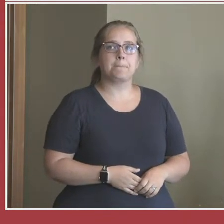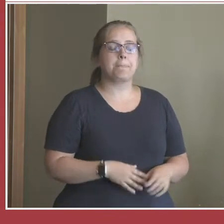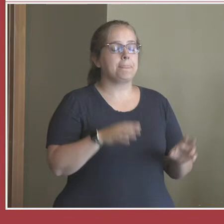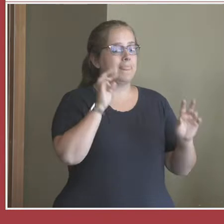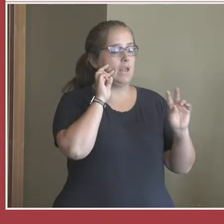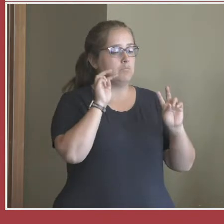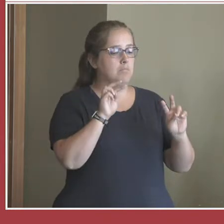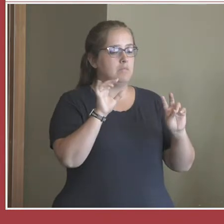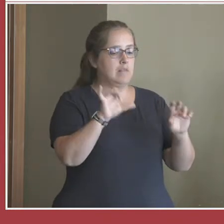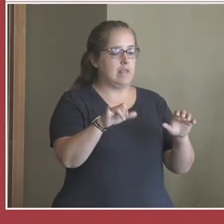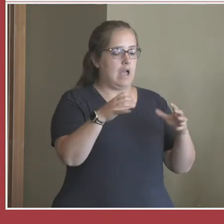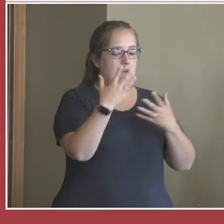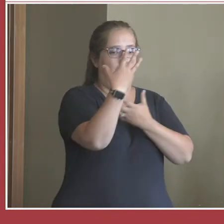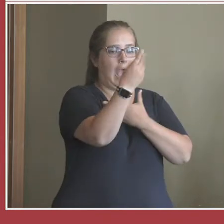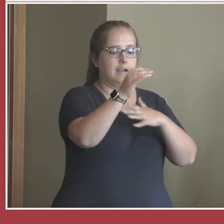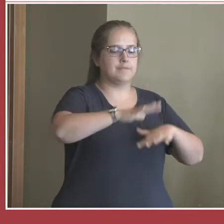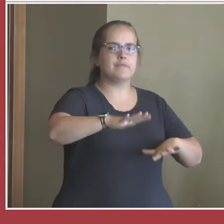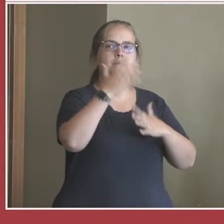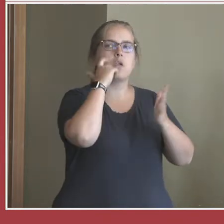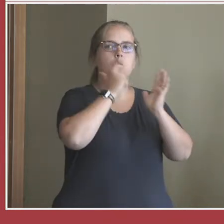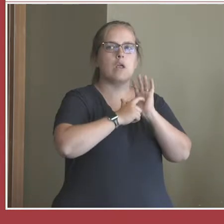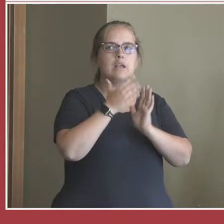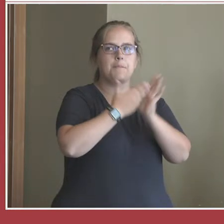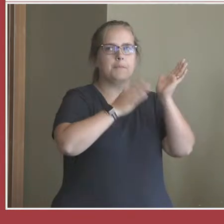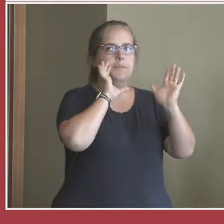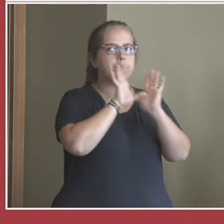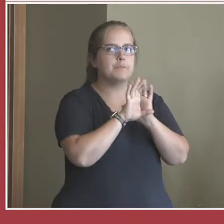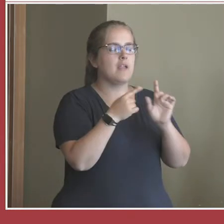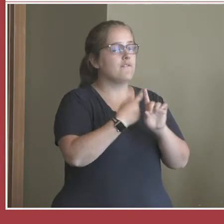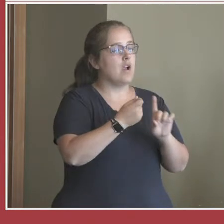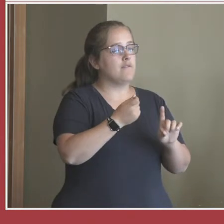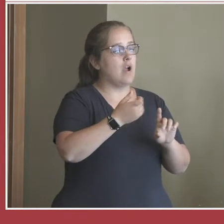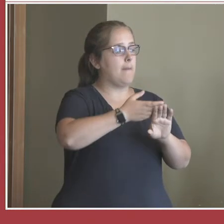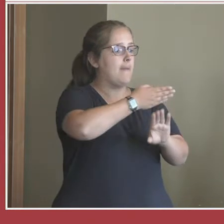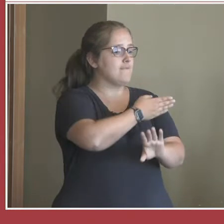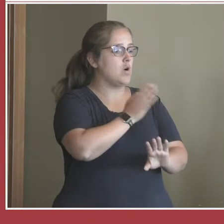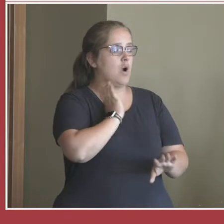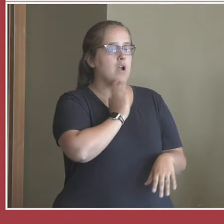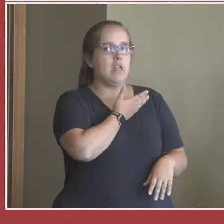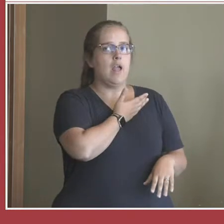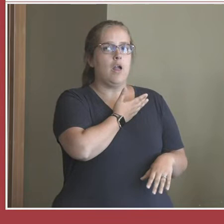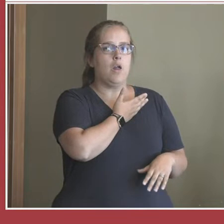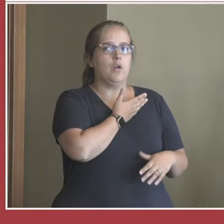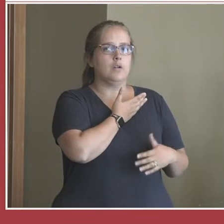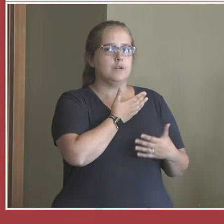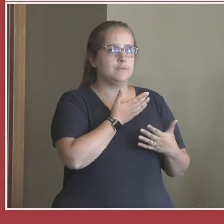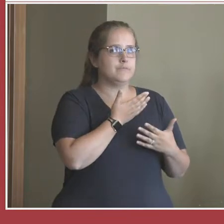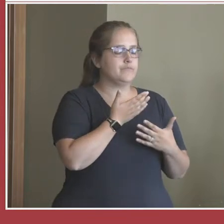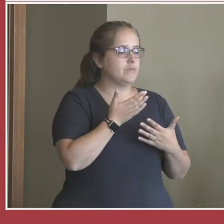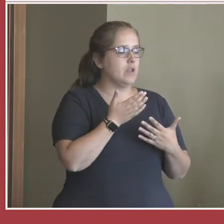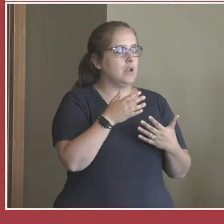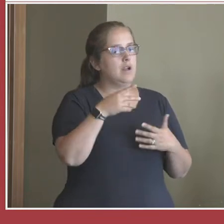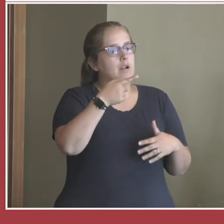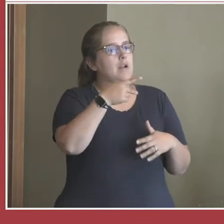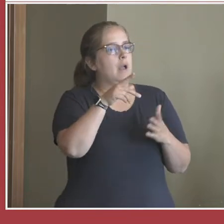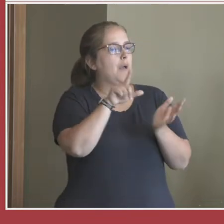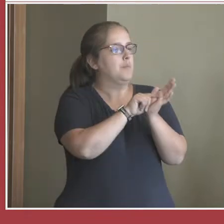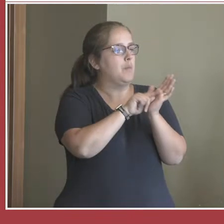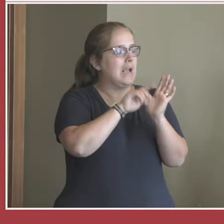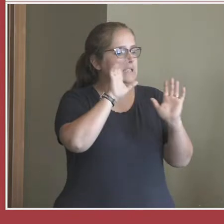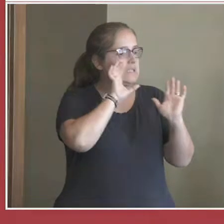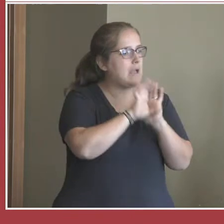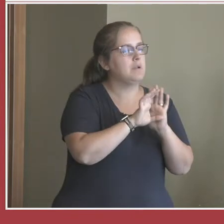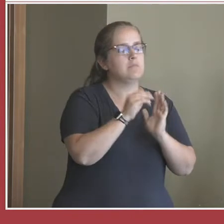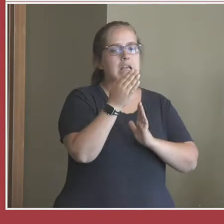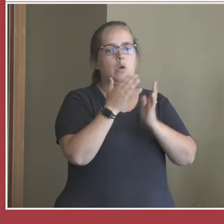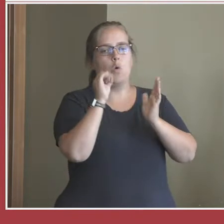Looking at these courtyards, you might recognize some of these images from before as our precedent imagery, or images that